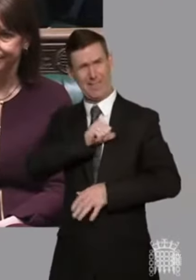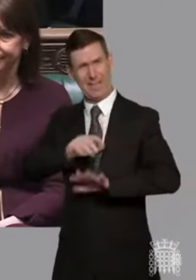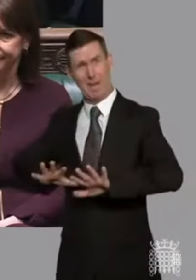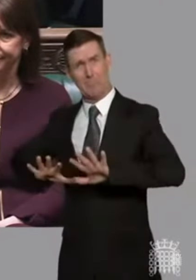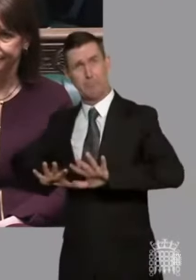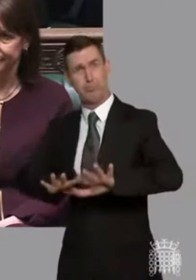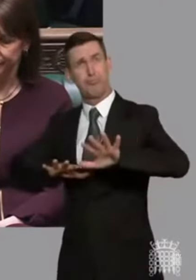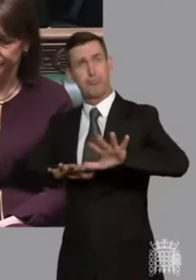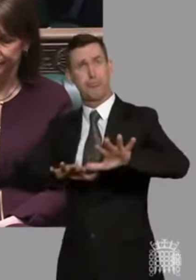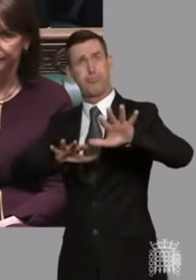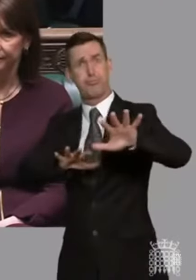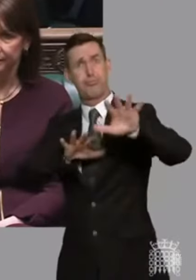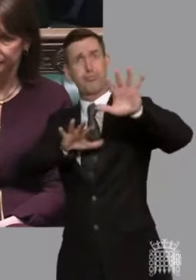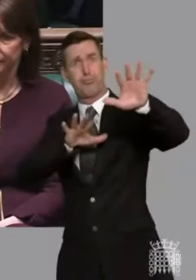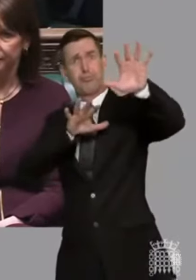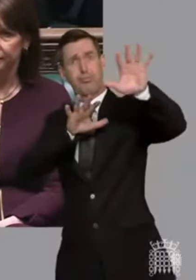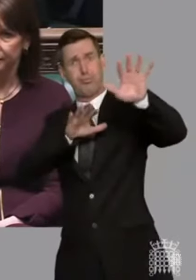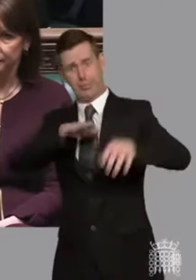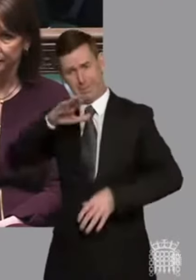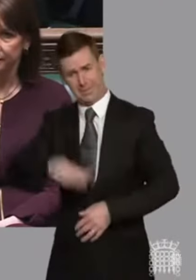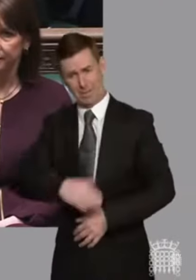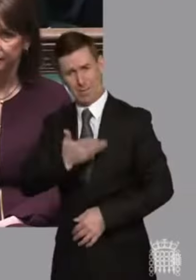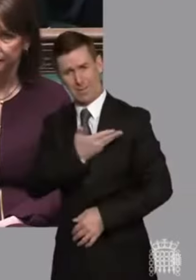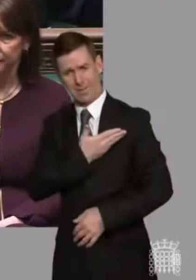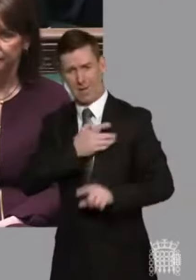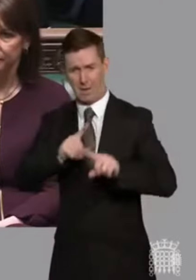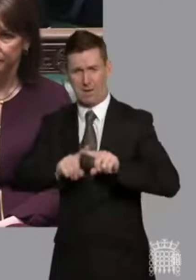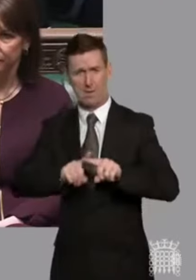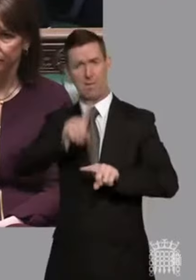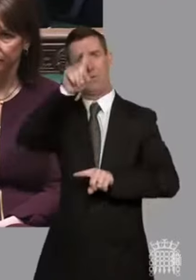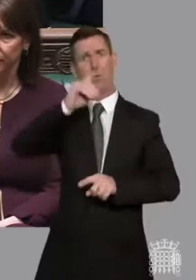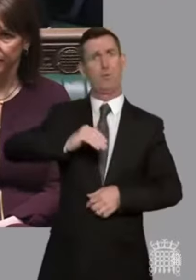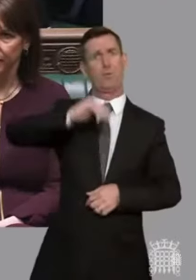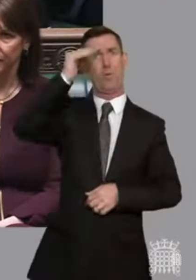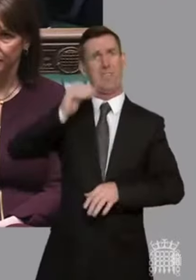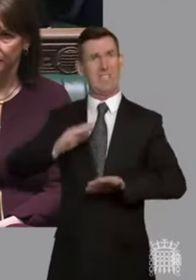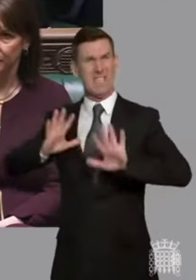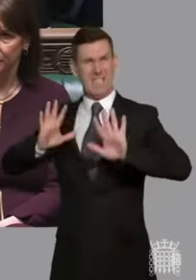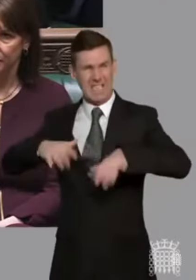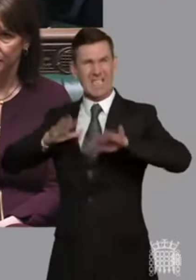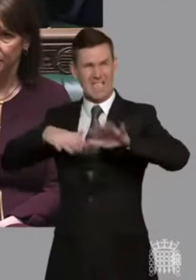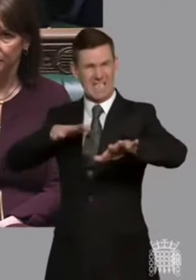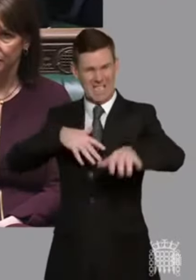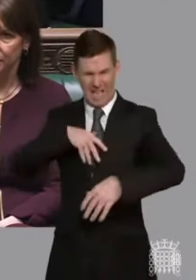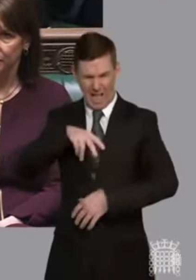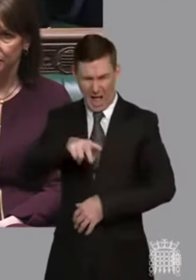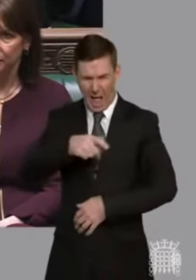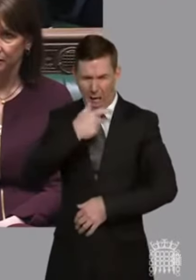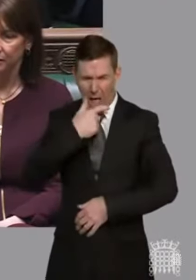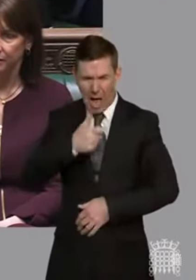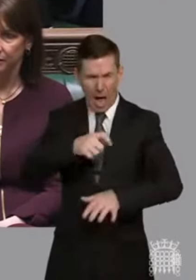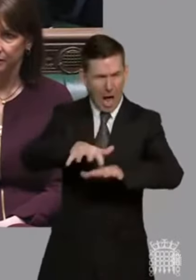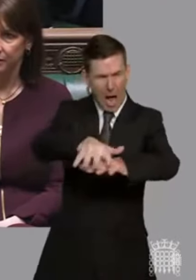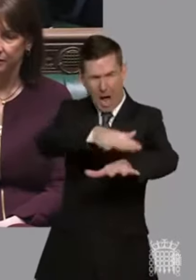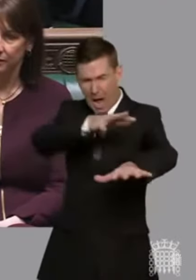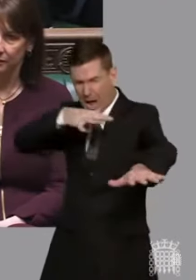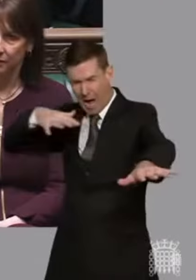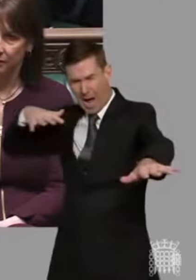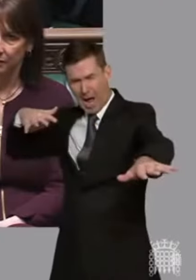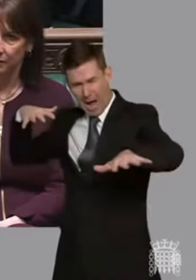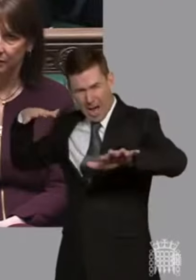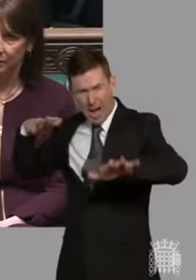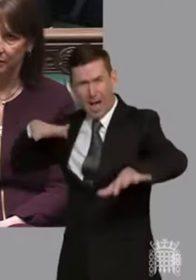and their communities in Gaza. They must be allowed home. They must be allowed to rebuild, and we should